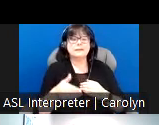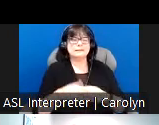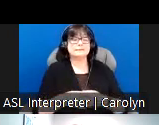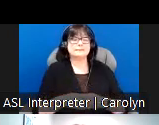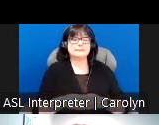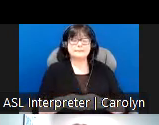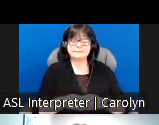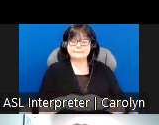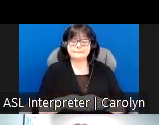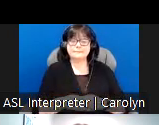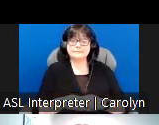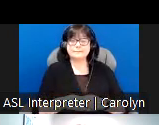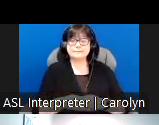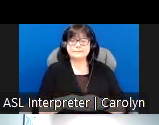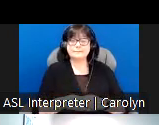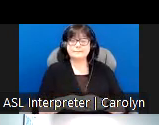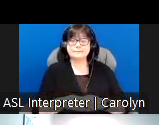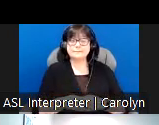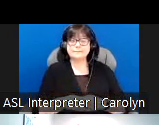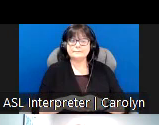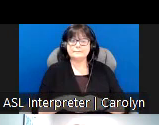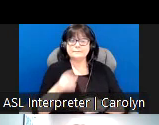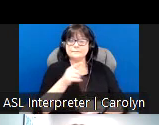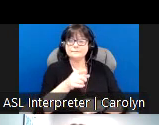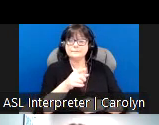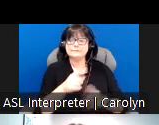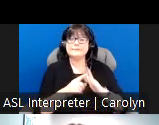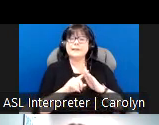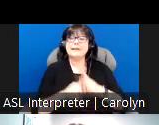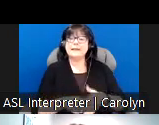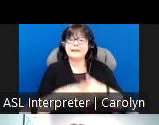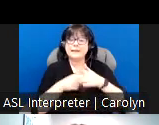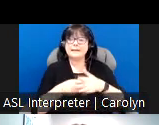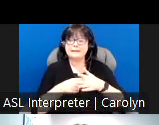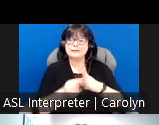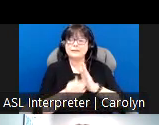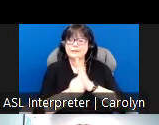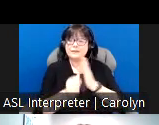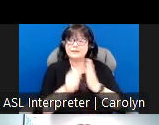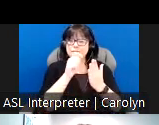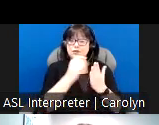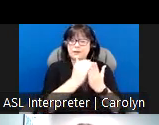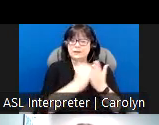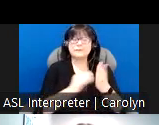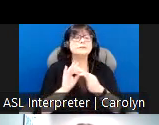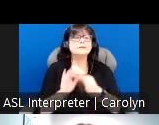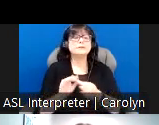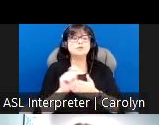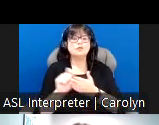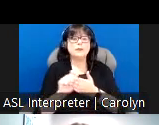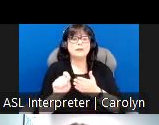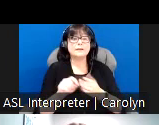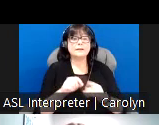So I'm giving an example of what the initial skills assessment checklist looks for writing. So task B2, and